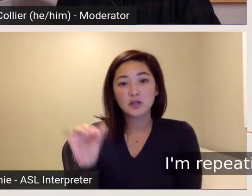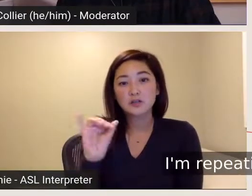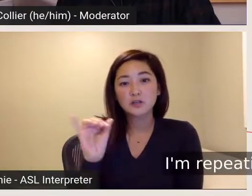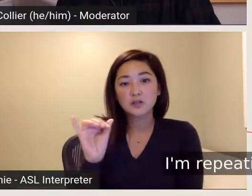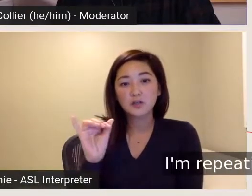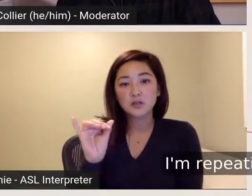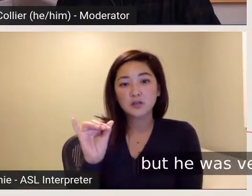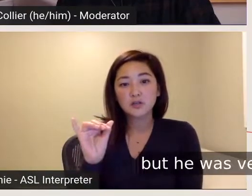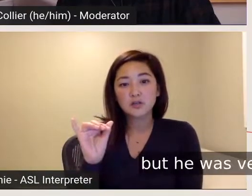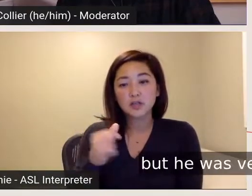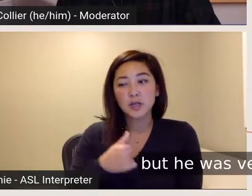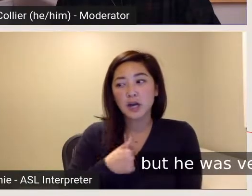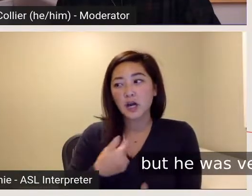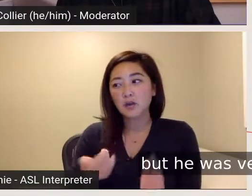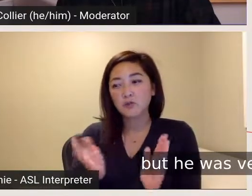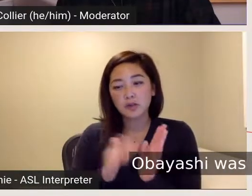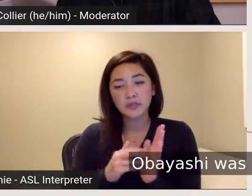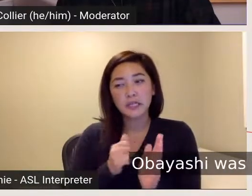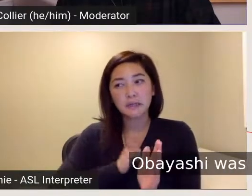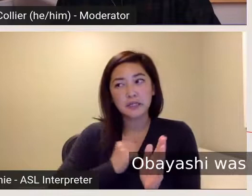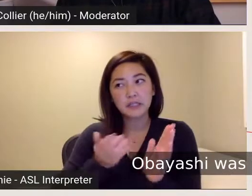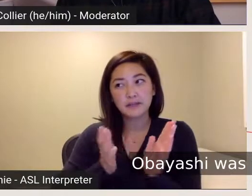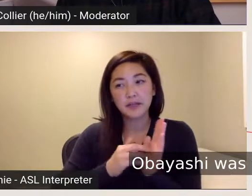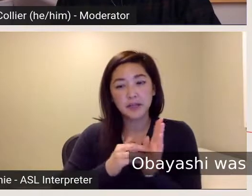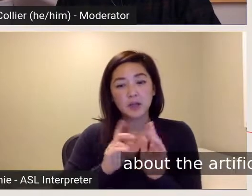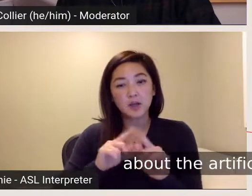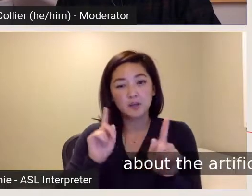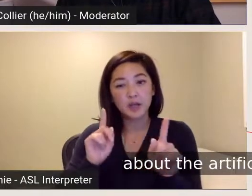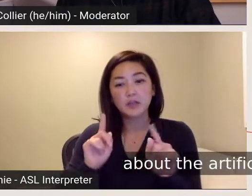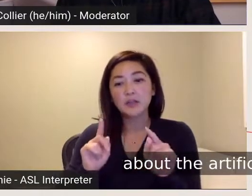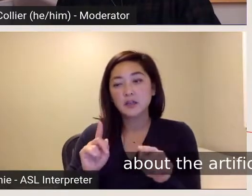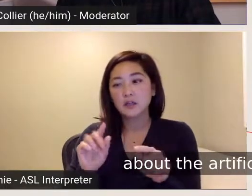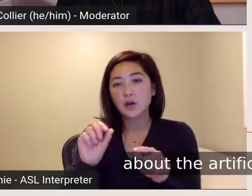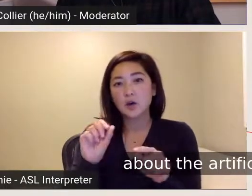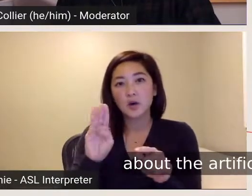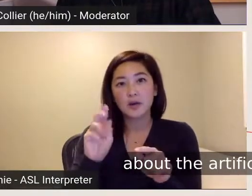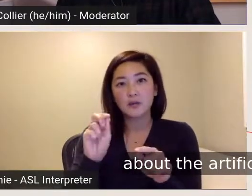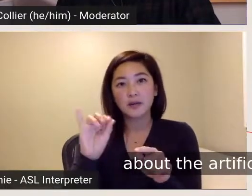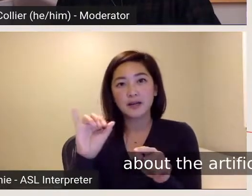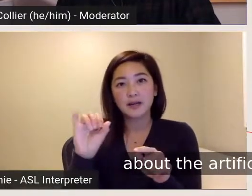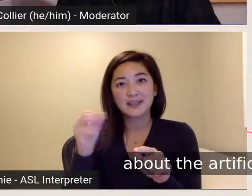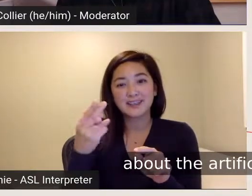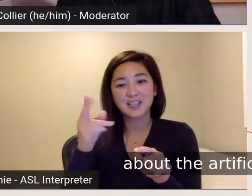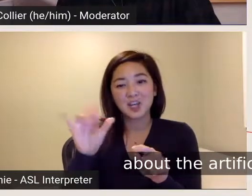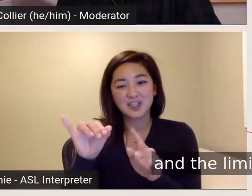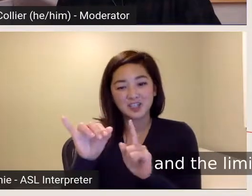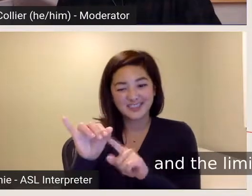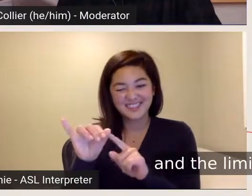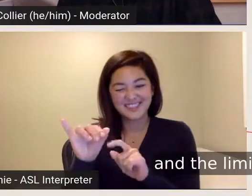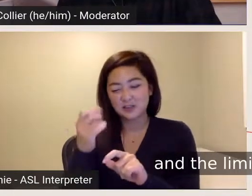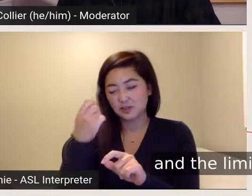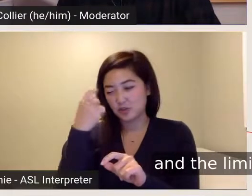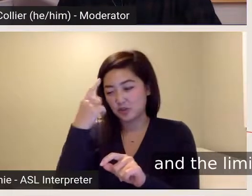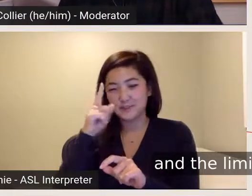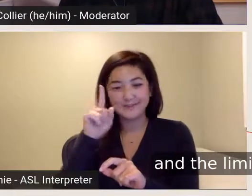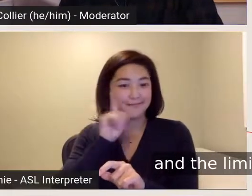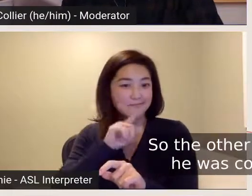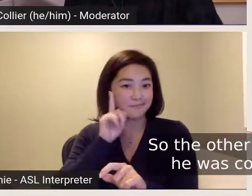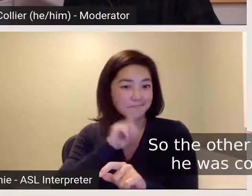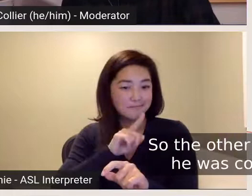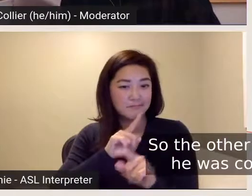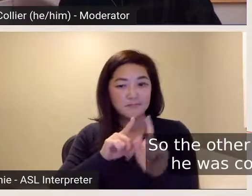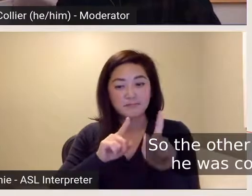I'm repeating myself, but he was very conscious. Obayashi was very conscious about the artificiality of cinema and the limits of